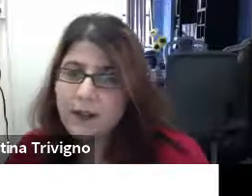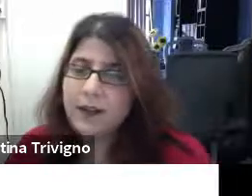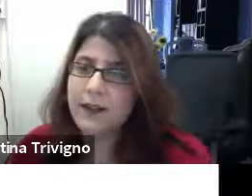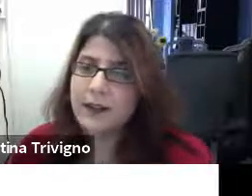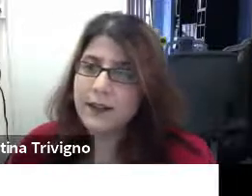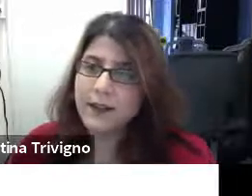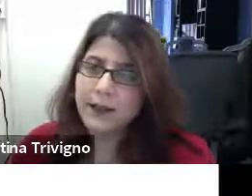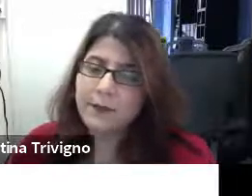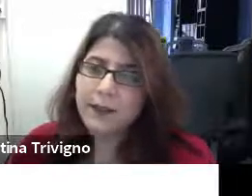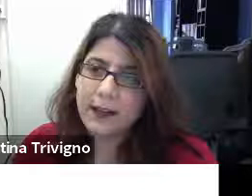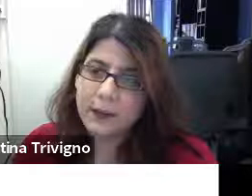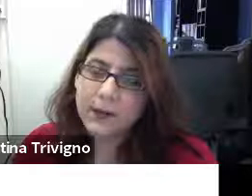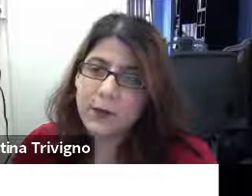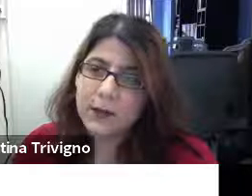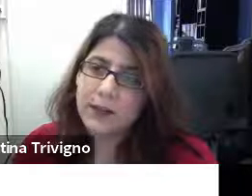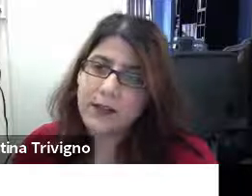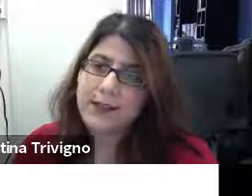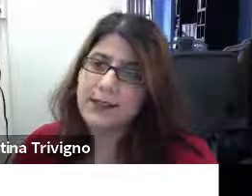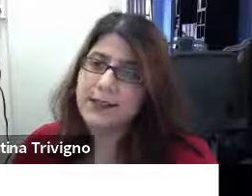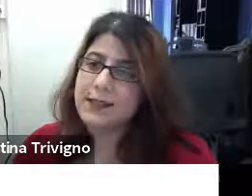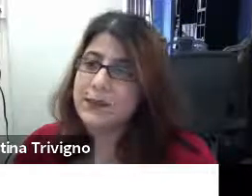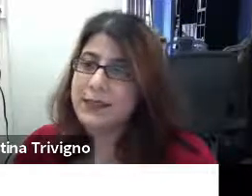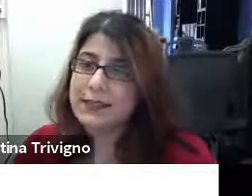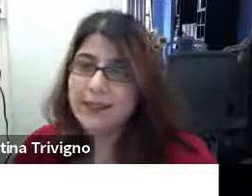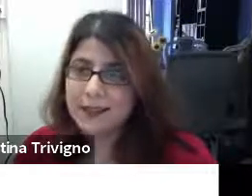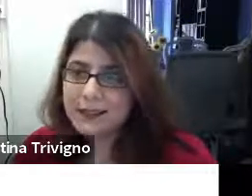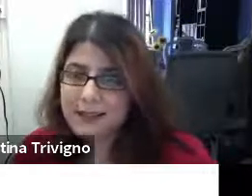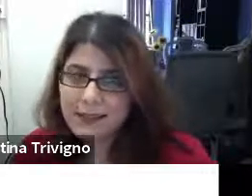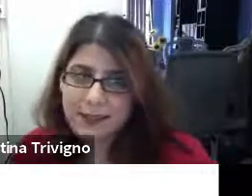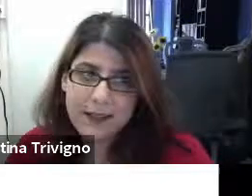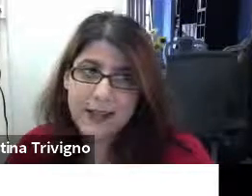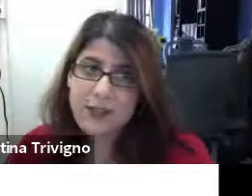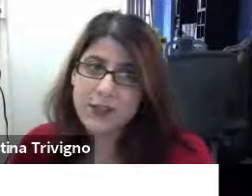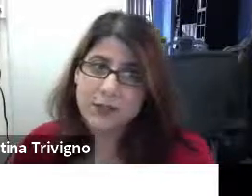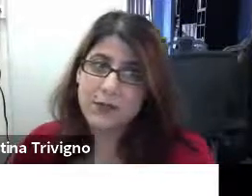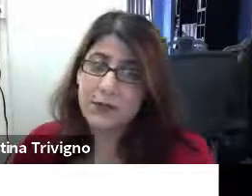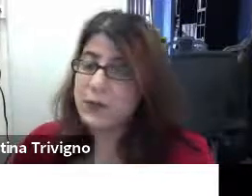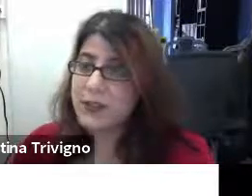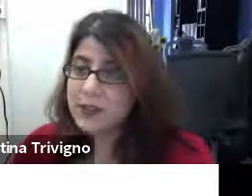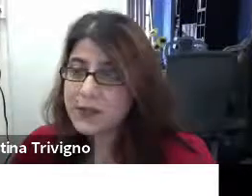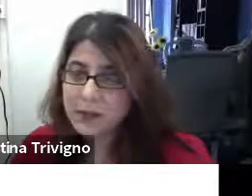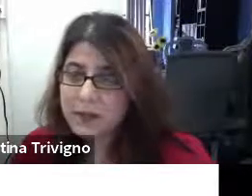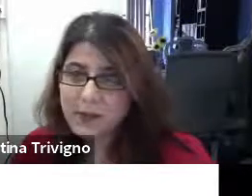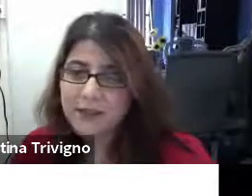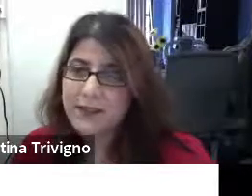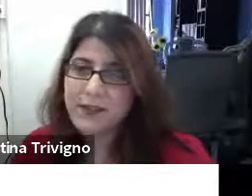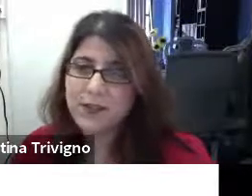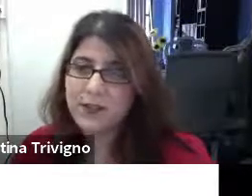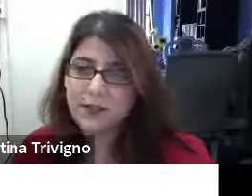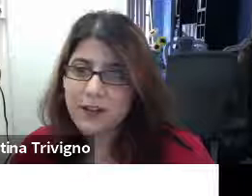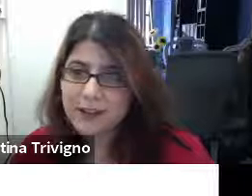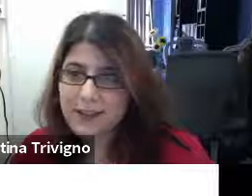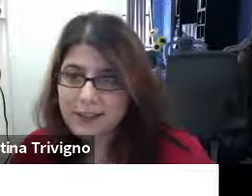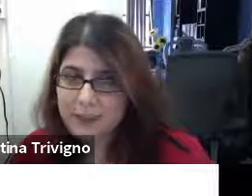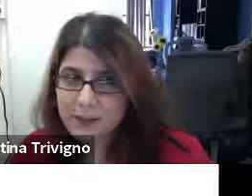w3c.org, and they have laid out the Web Content Accessibility Guidelines. This is just the 4 pillars of what makes your